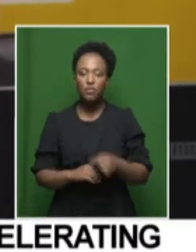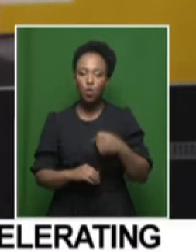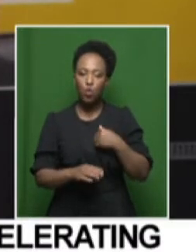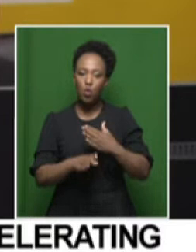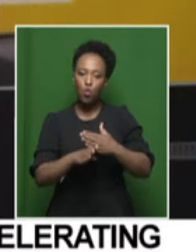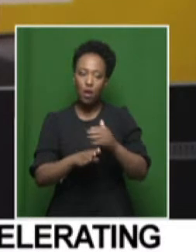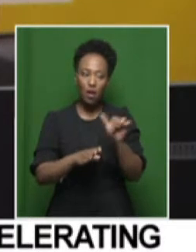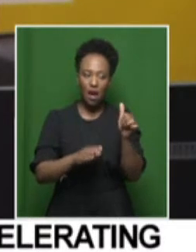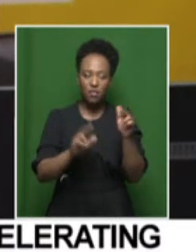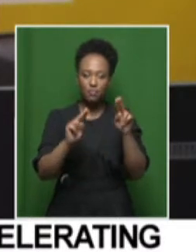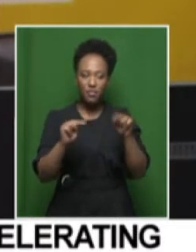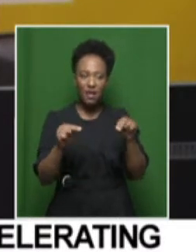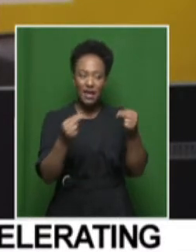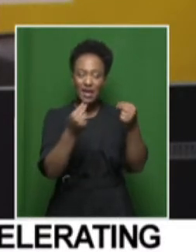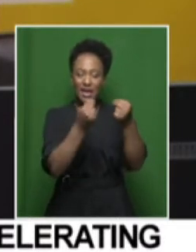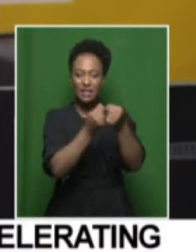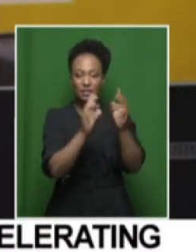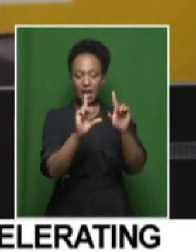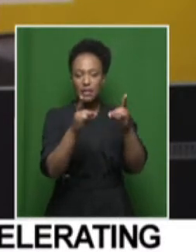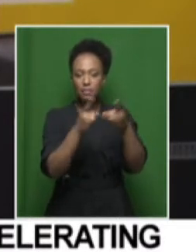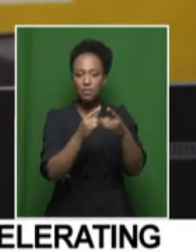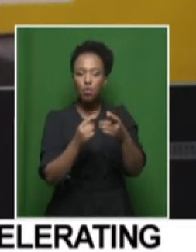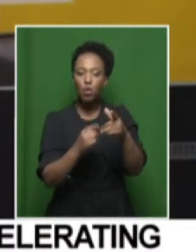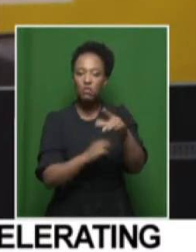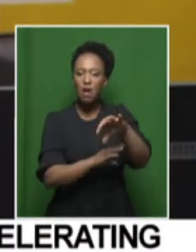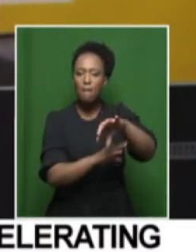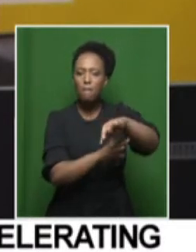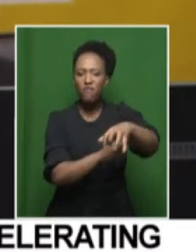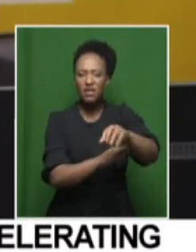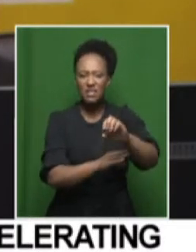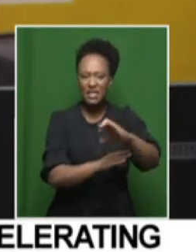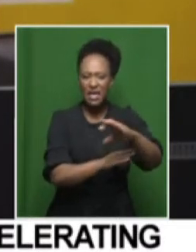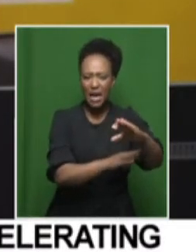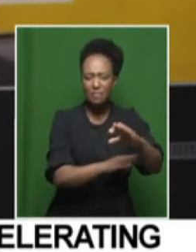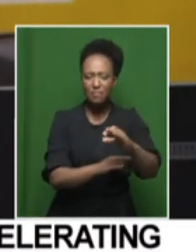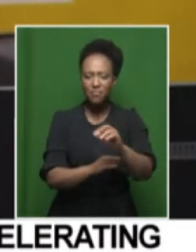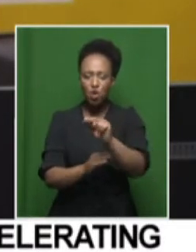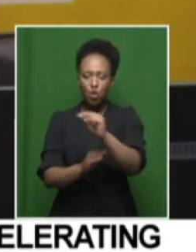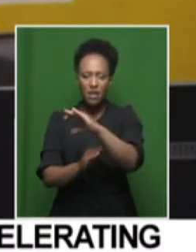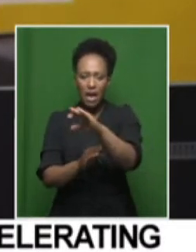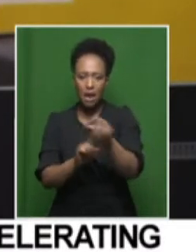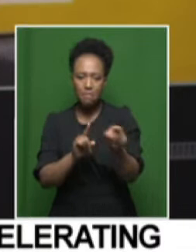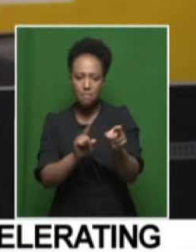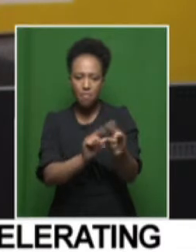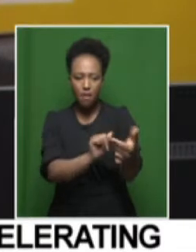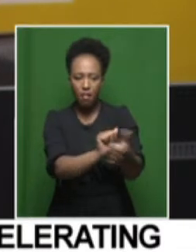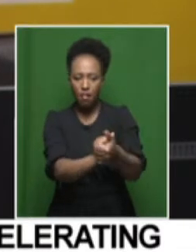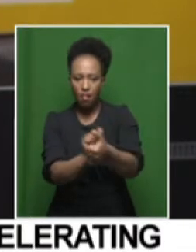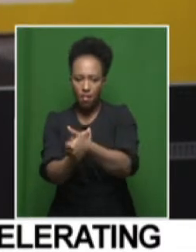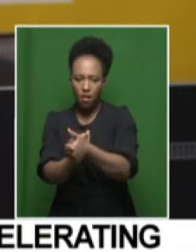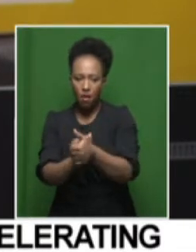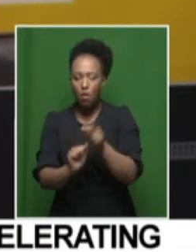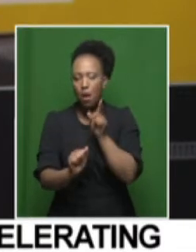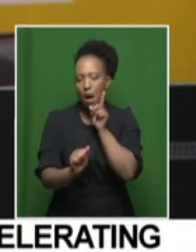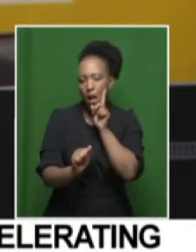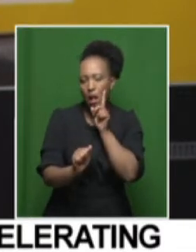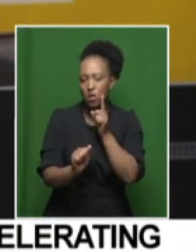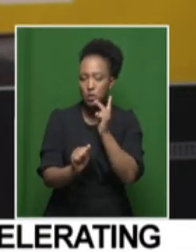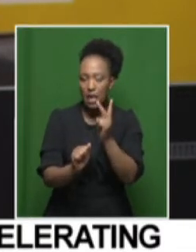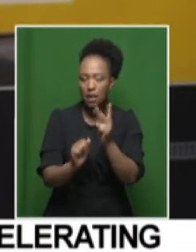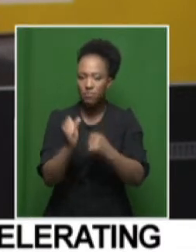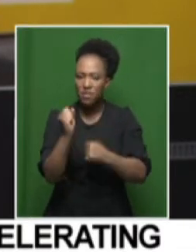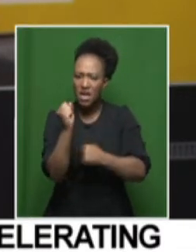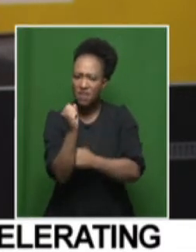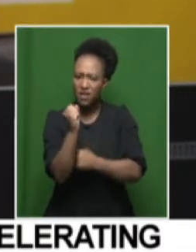national departments in the provinces of the Eastern Cape and Northern Cape to pilot a revised approach to infrastructure